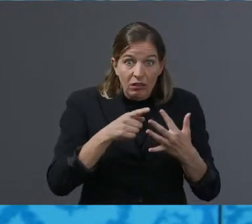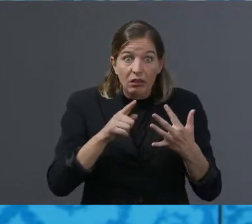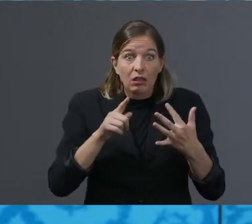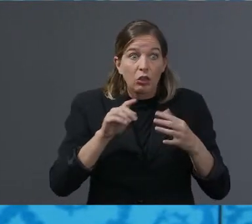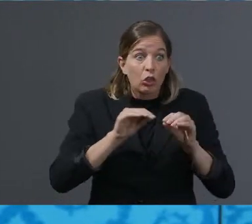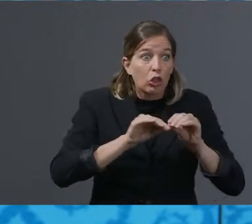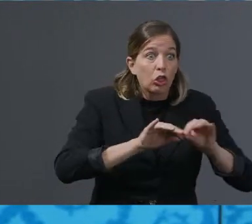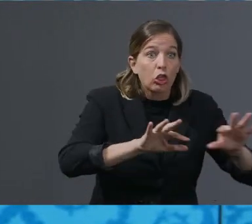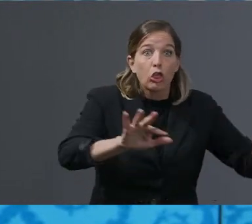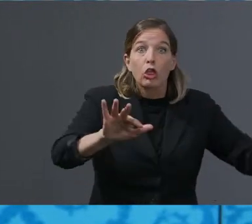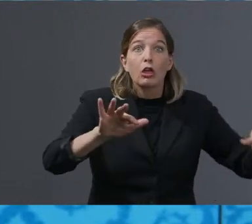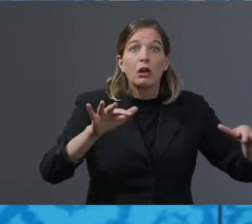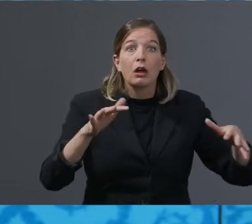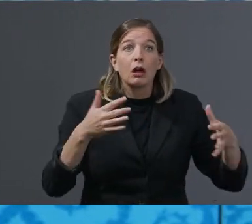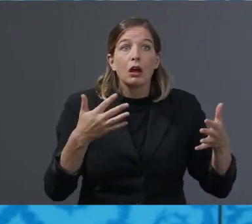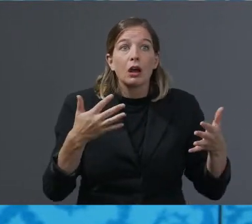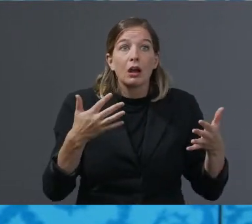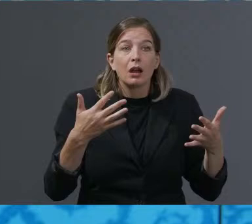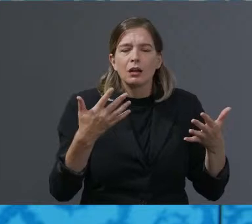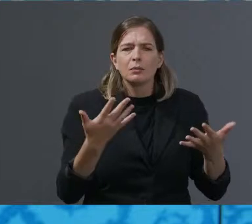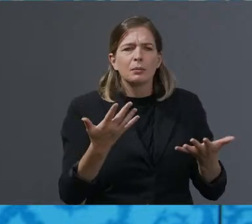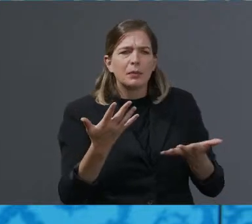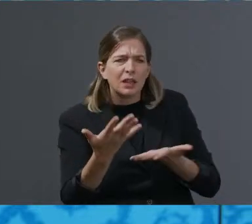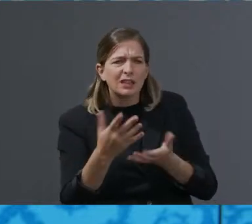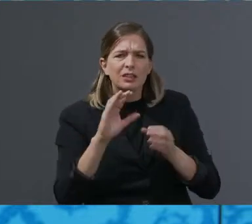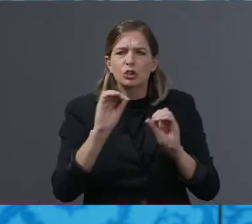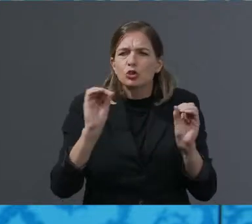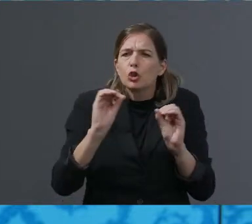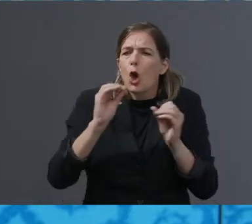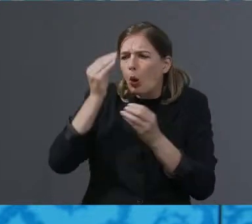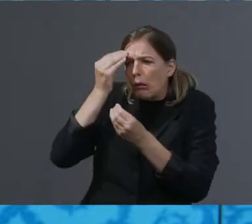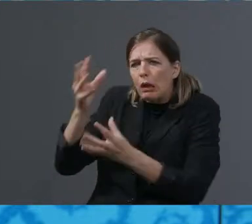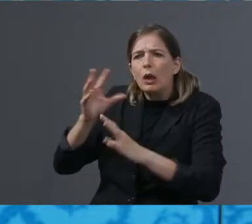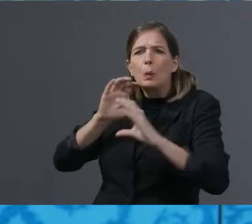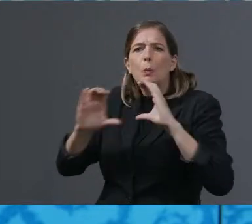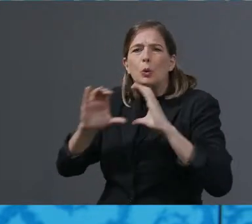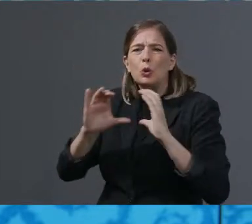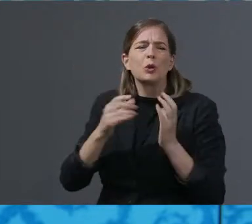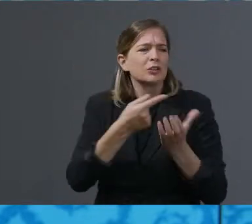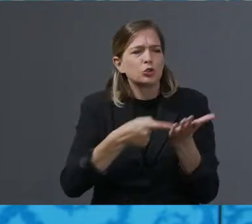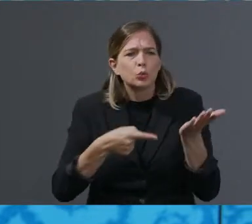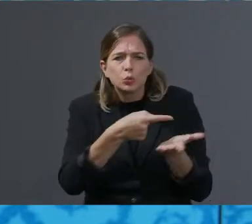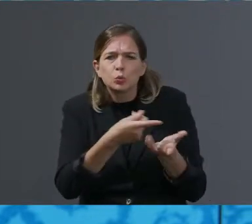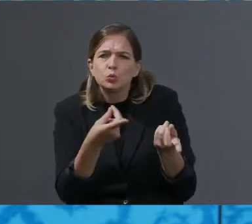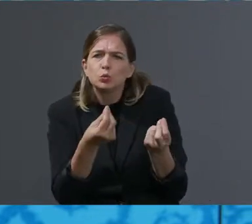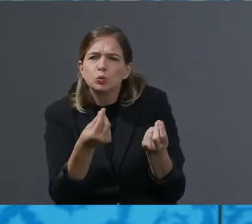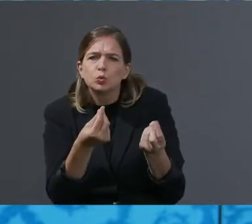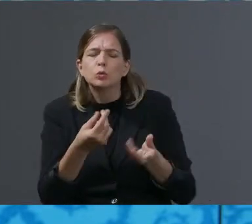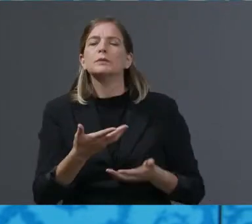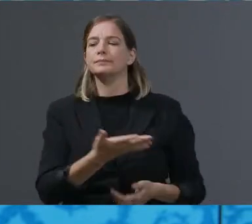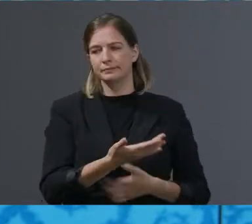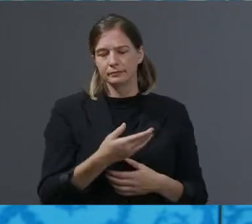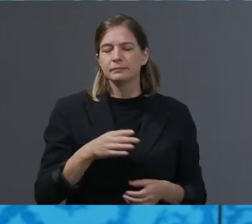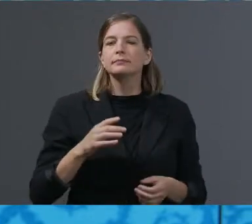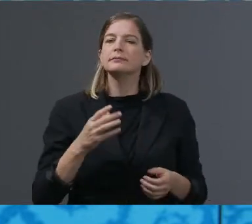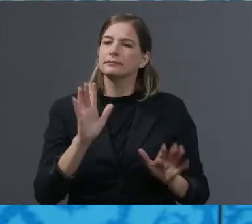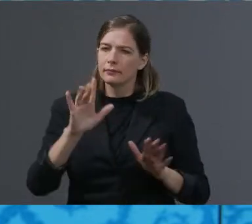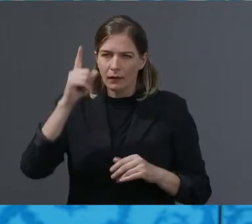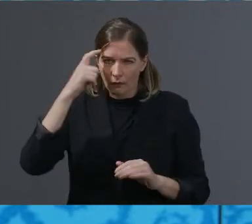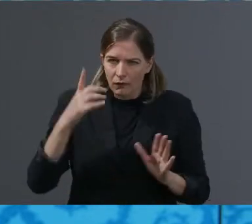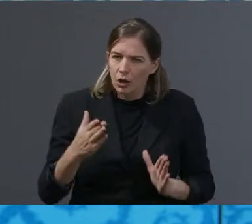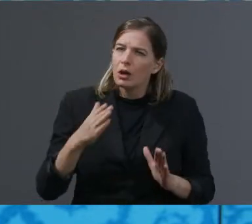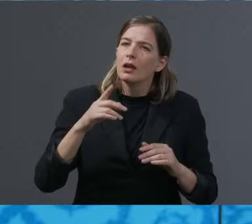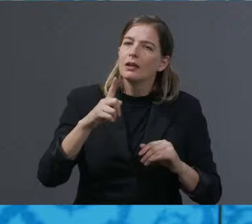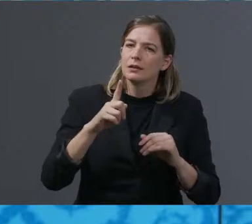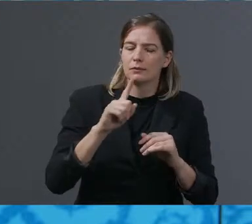but they're not coming out. So what are you guys doing in that regard? So this is a real focus of ours. Wherever there